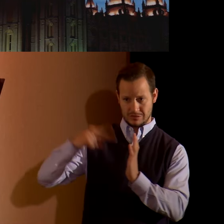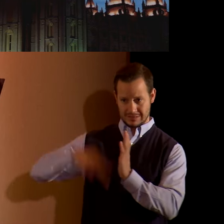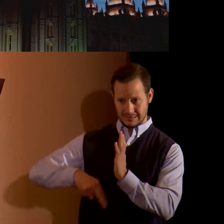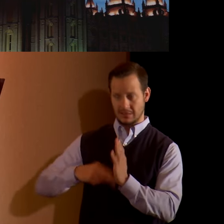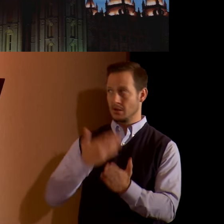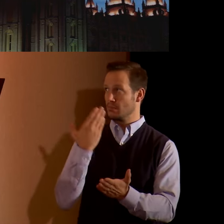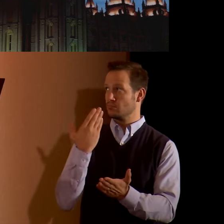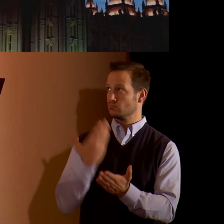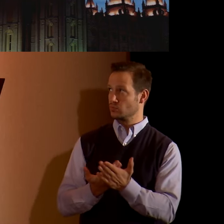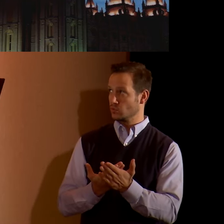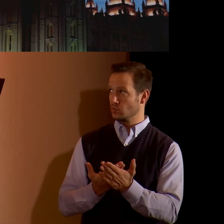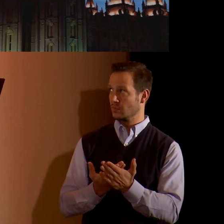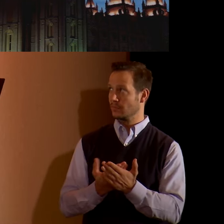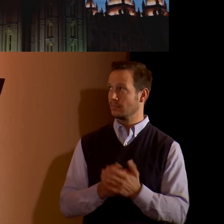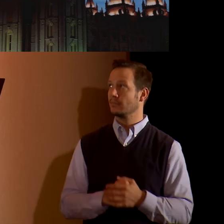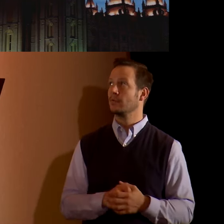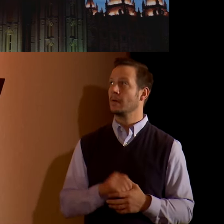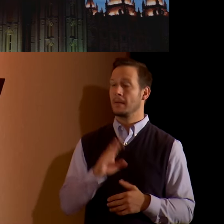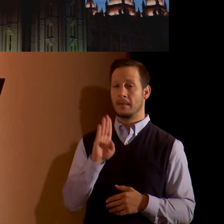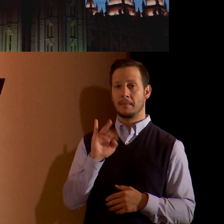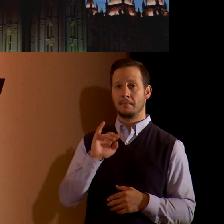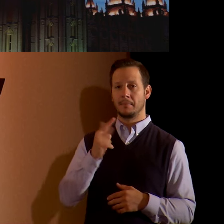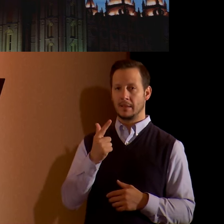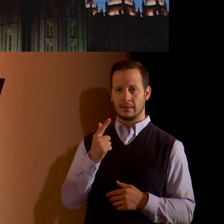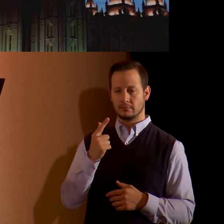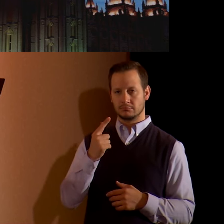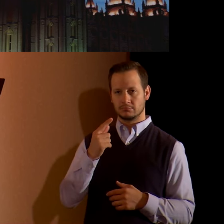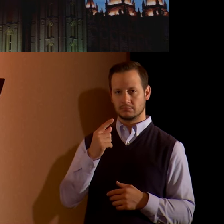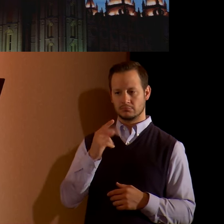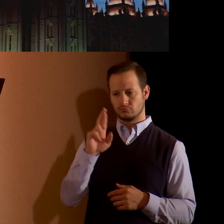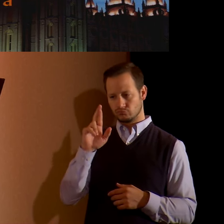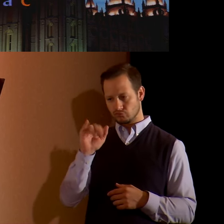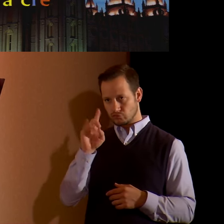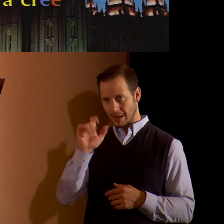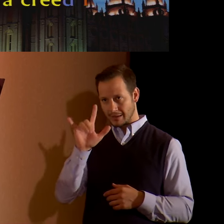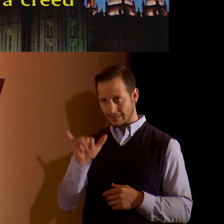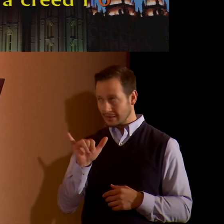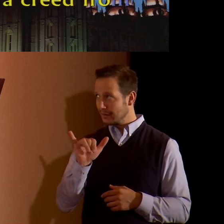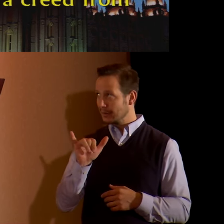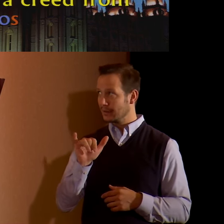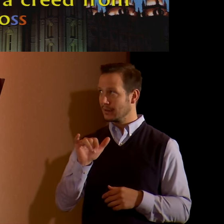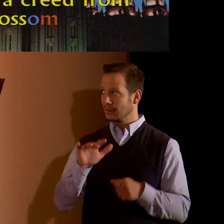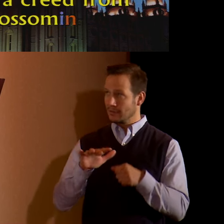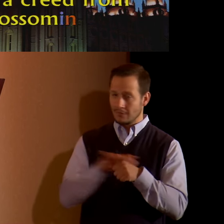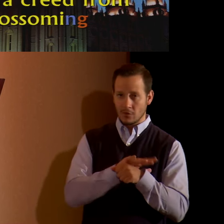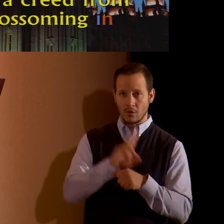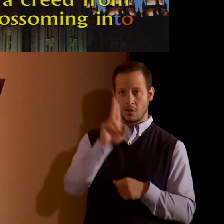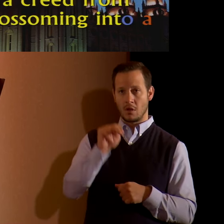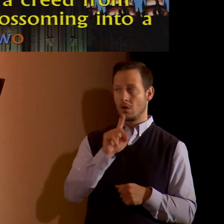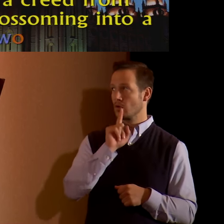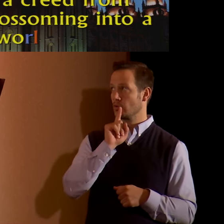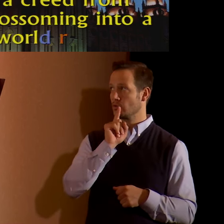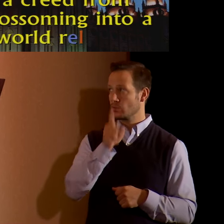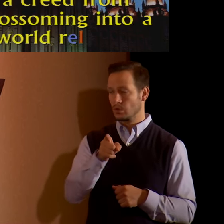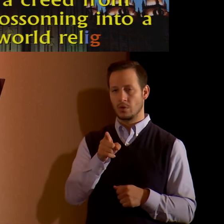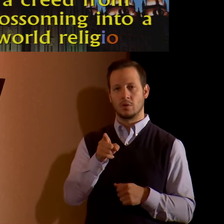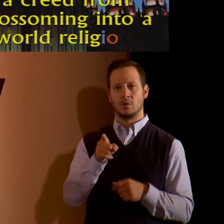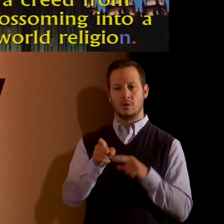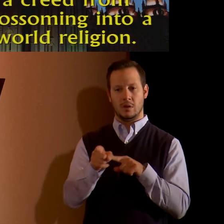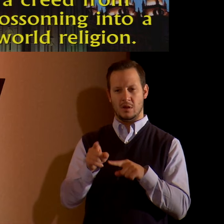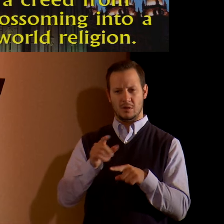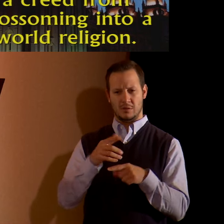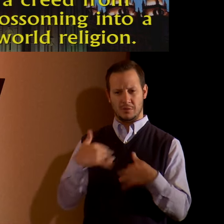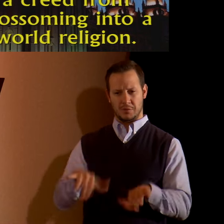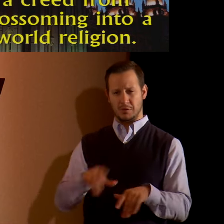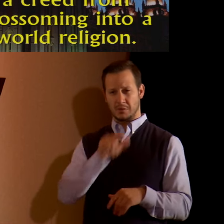that being radically, foundationally untrue does not prevent a creed from blossoming into a world